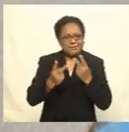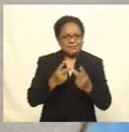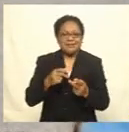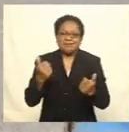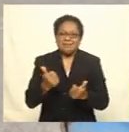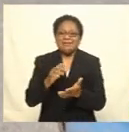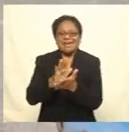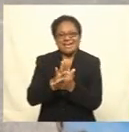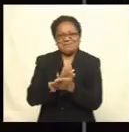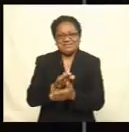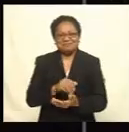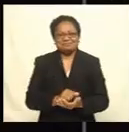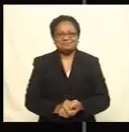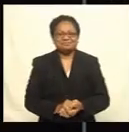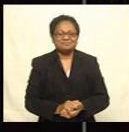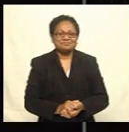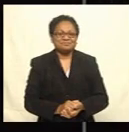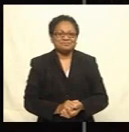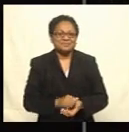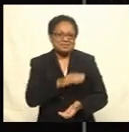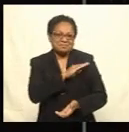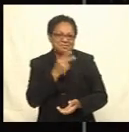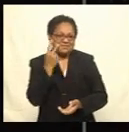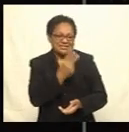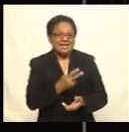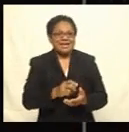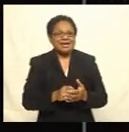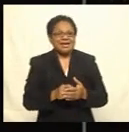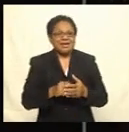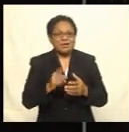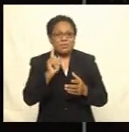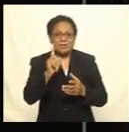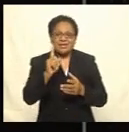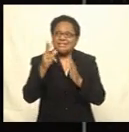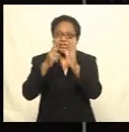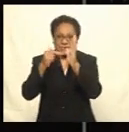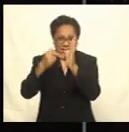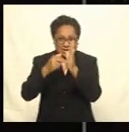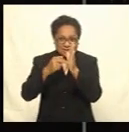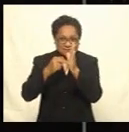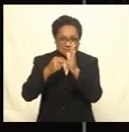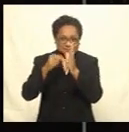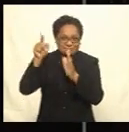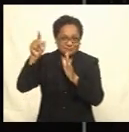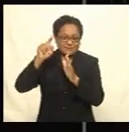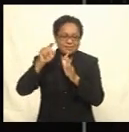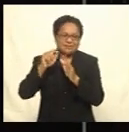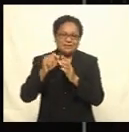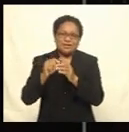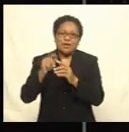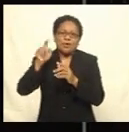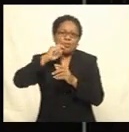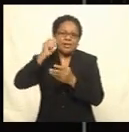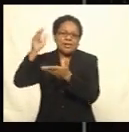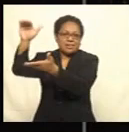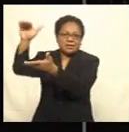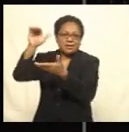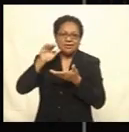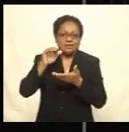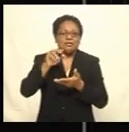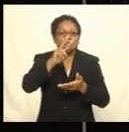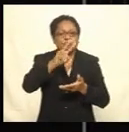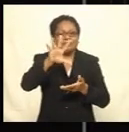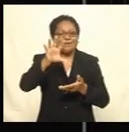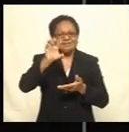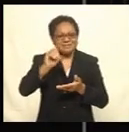presence. One of our closest allies, New Zealand, will be supplying 250,000 doses of the